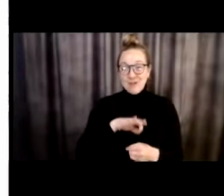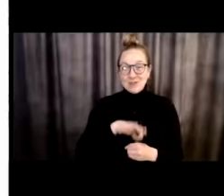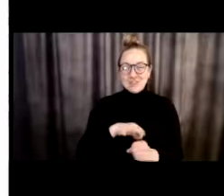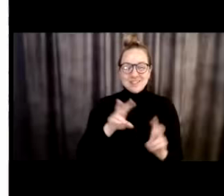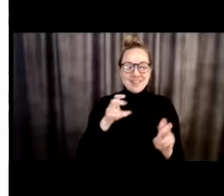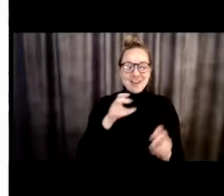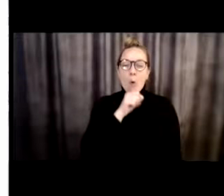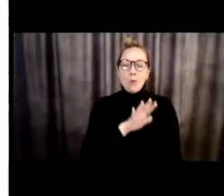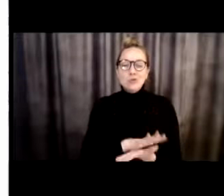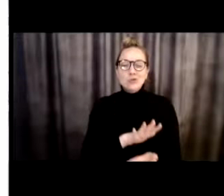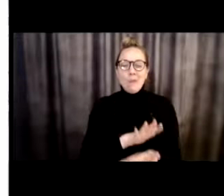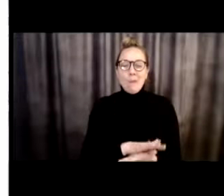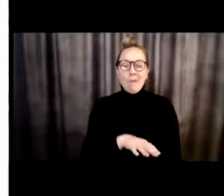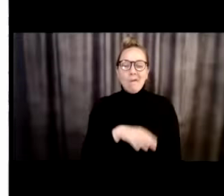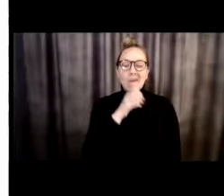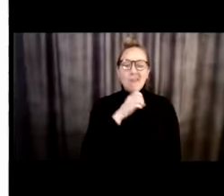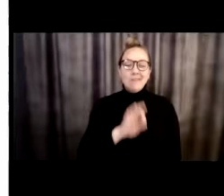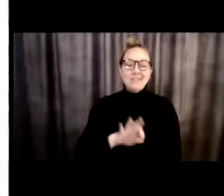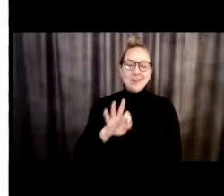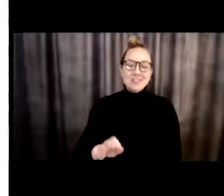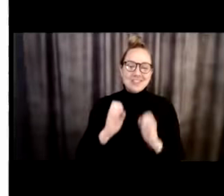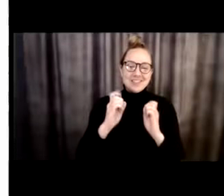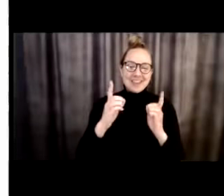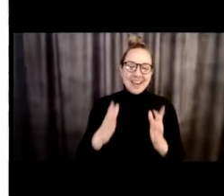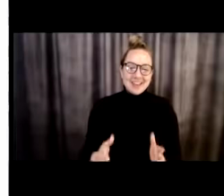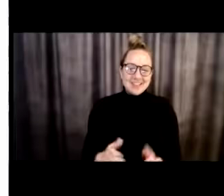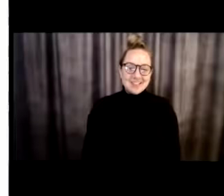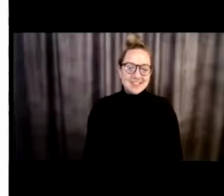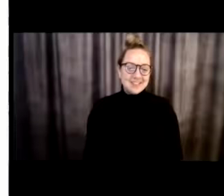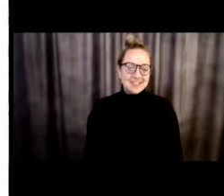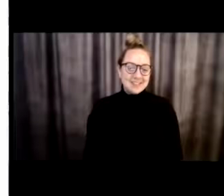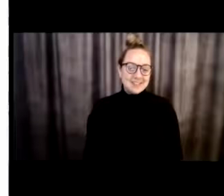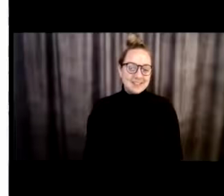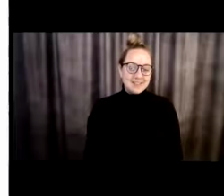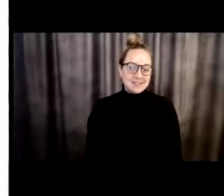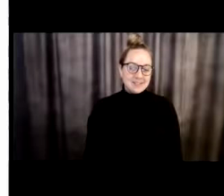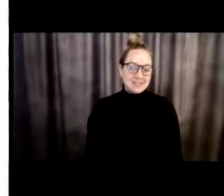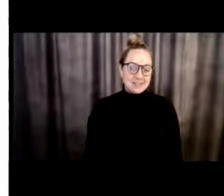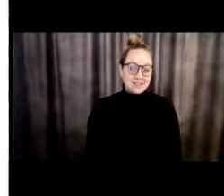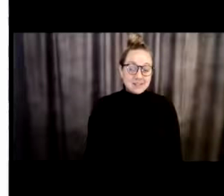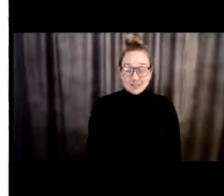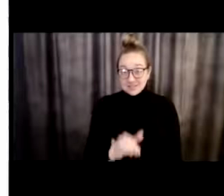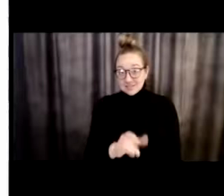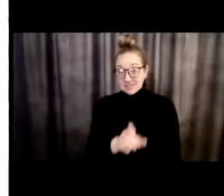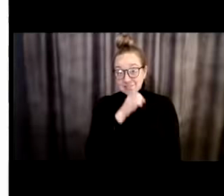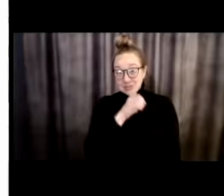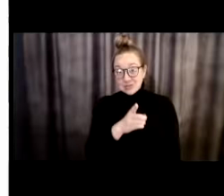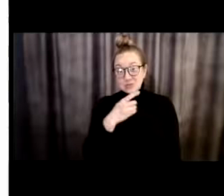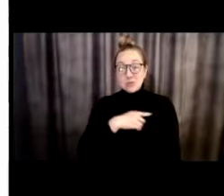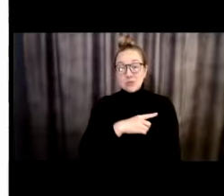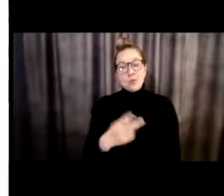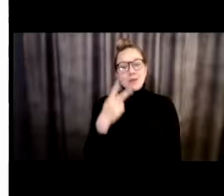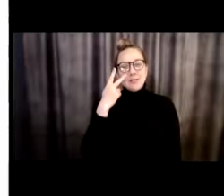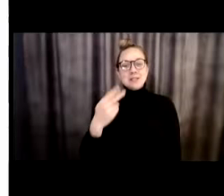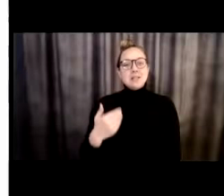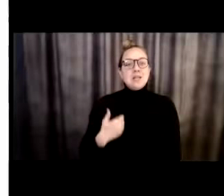how that is coming up as number one, right? Because it's often true, right? We often see a lot of younger teachers